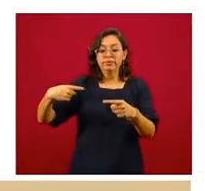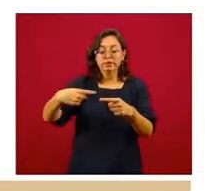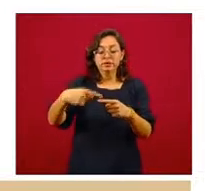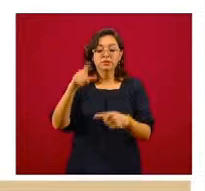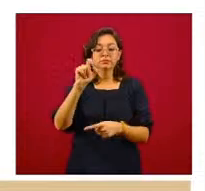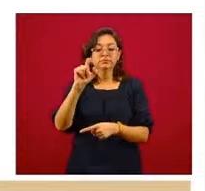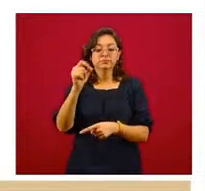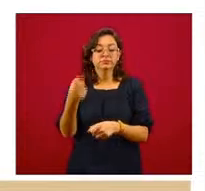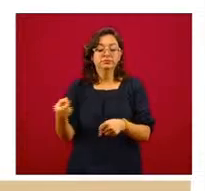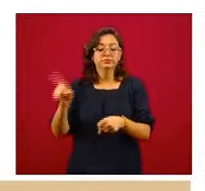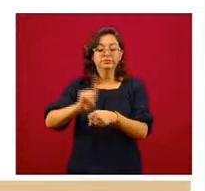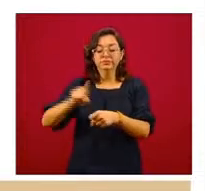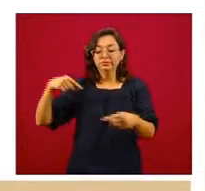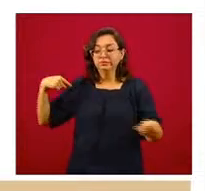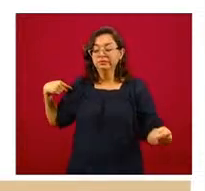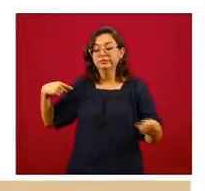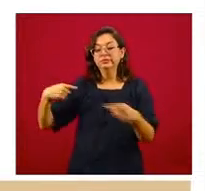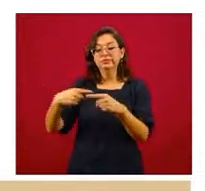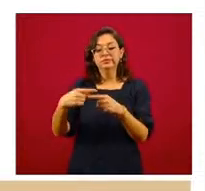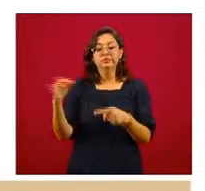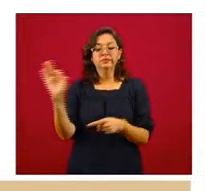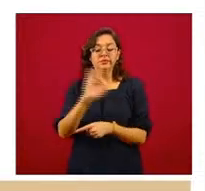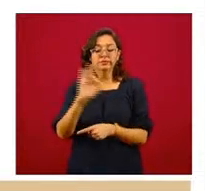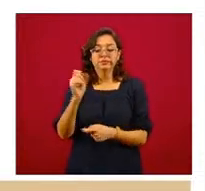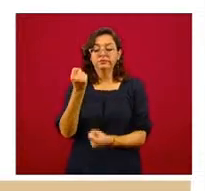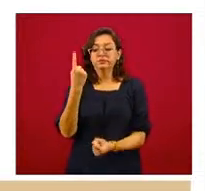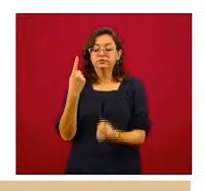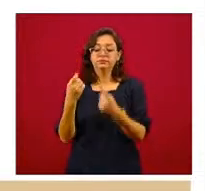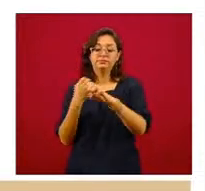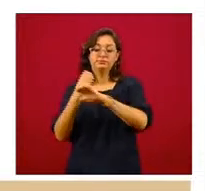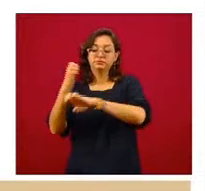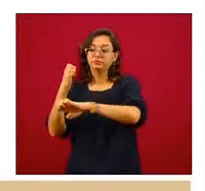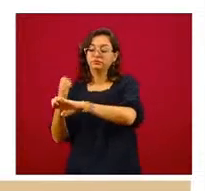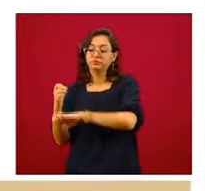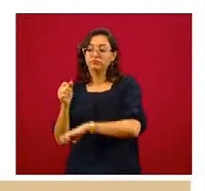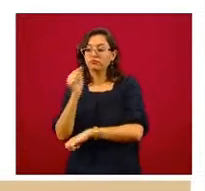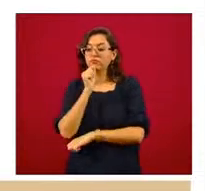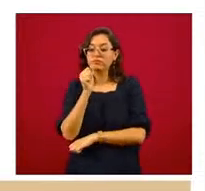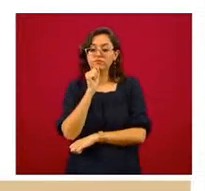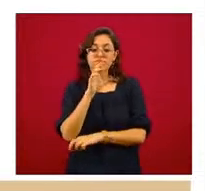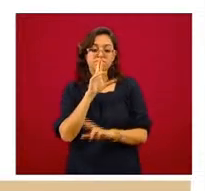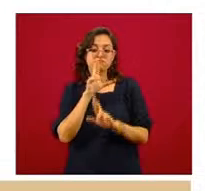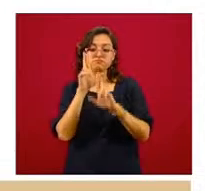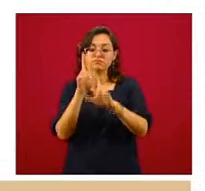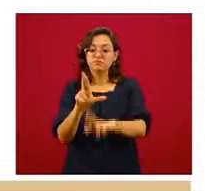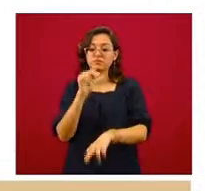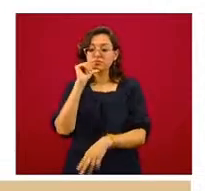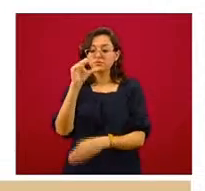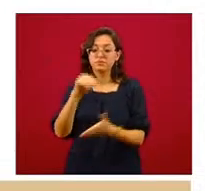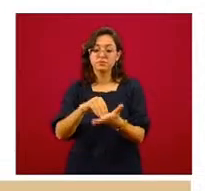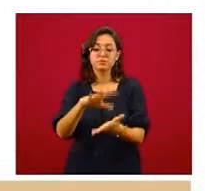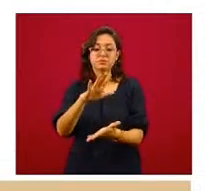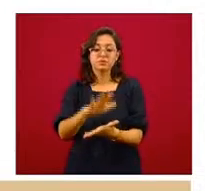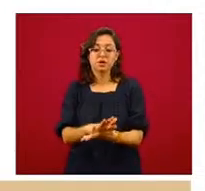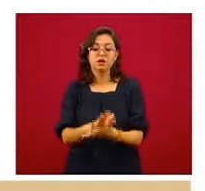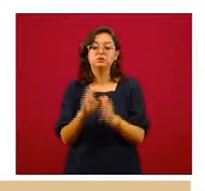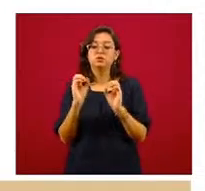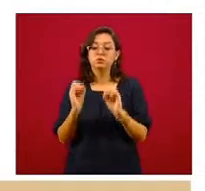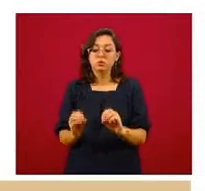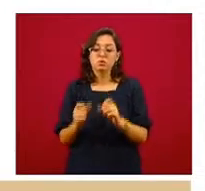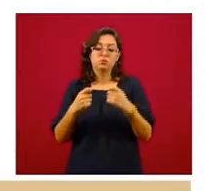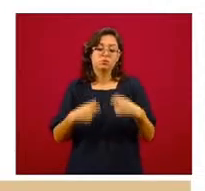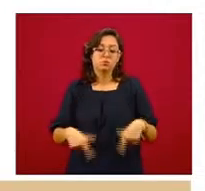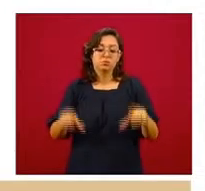are distributed throughout time for over 20 days. It may be due to the fact that